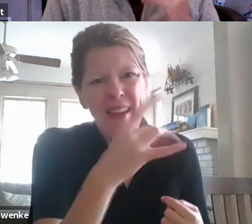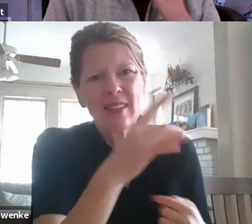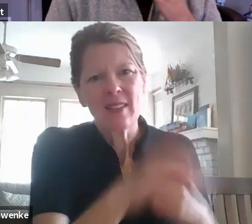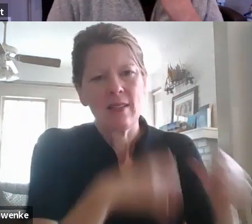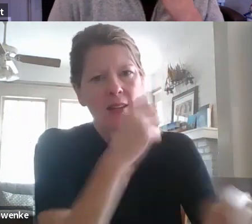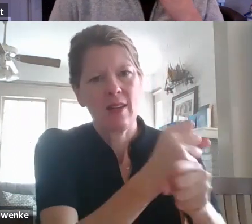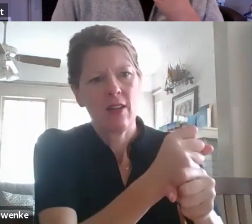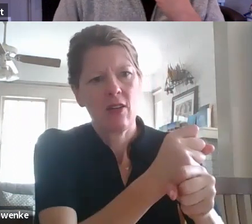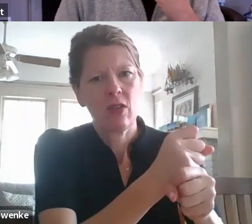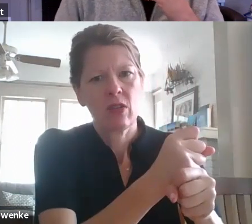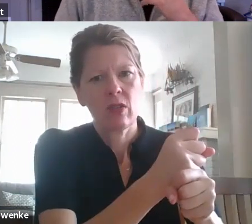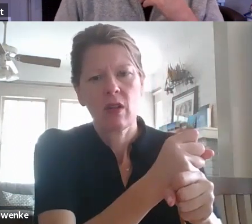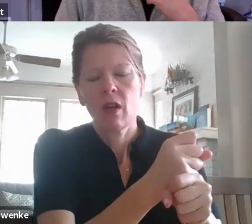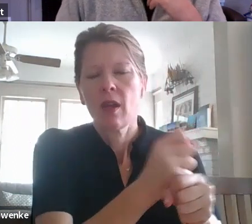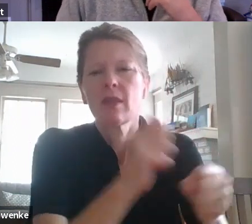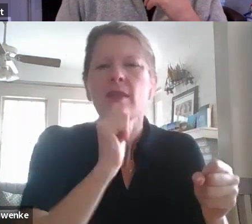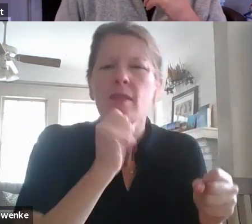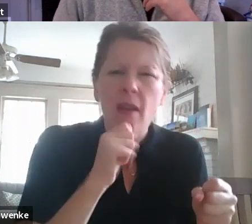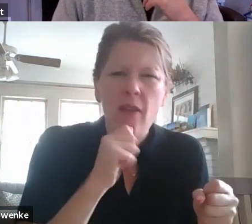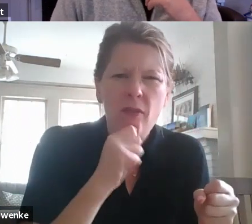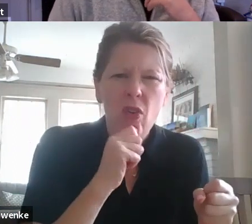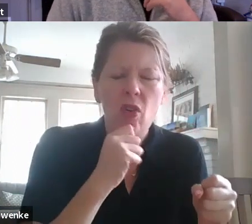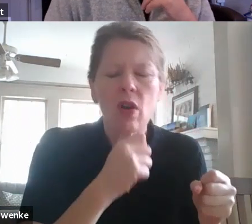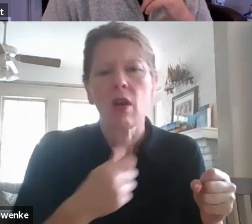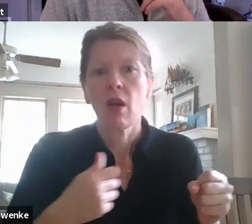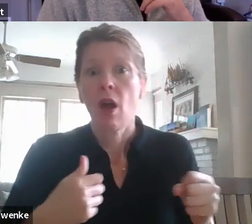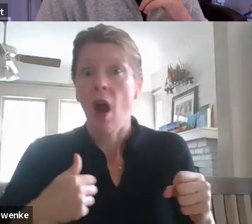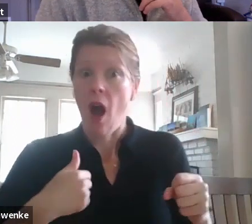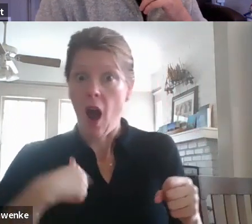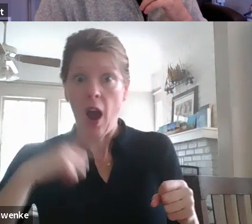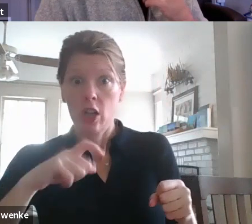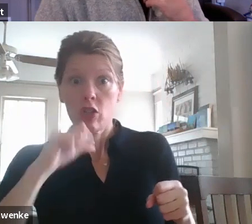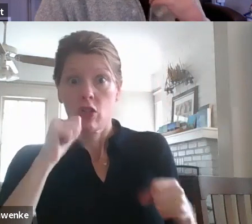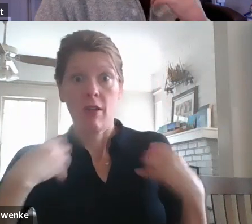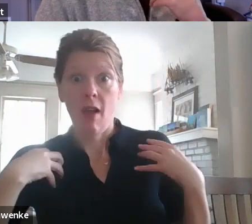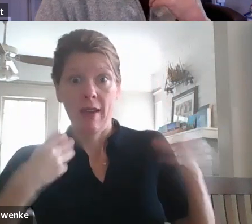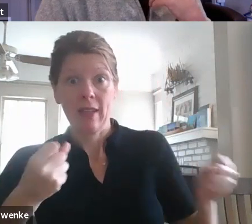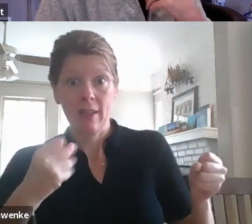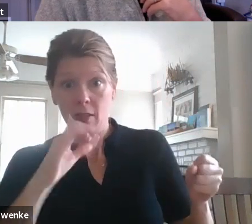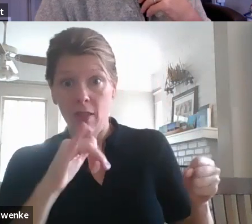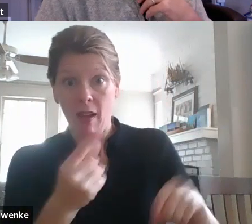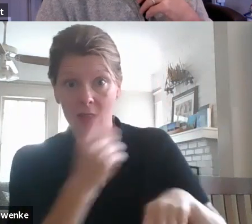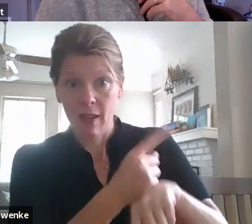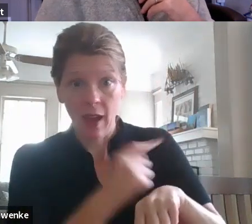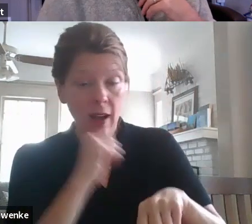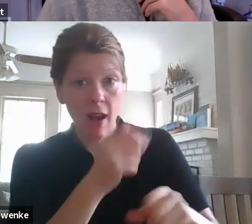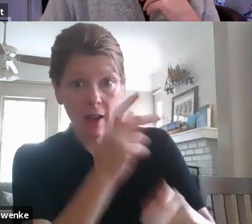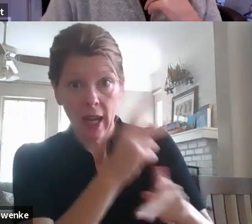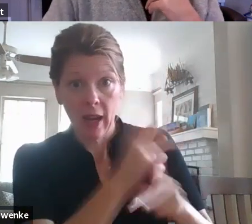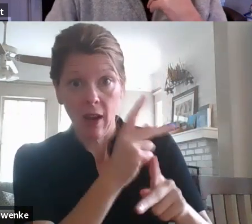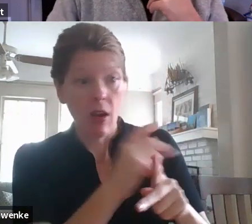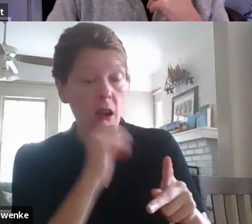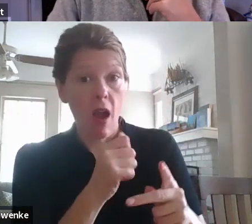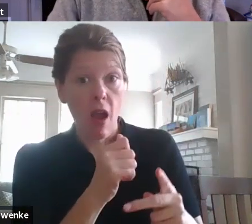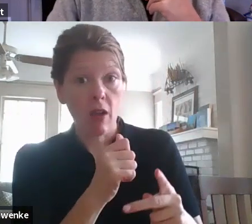When he said this, all his opponents were put to shame, and the entire crowd was rejoicing at all the wonderful things he was